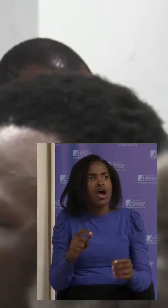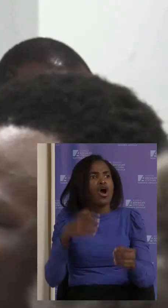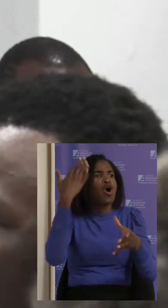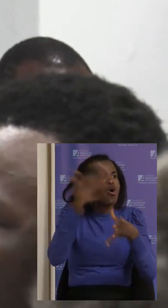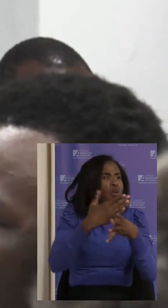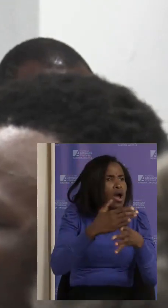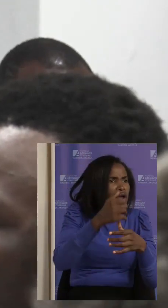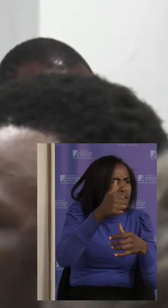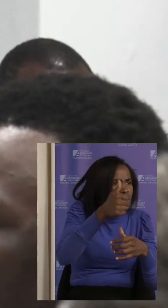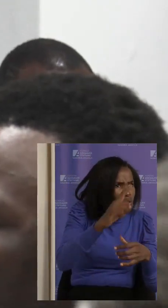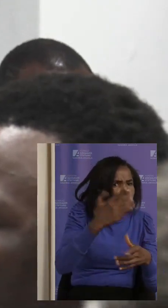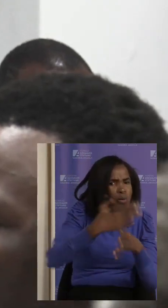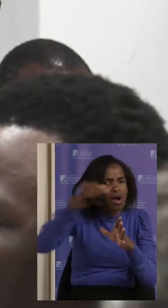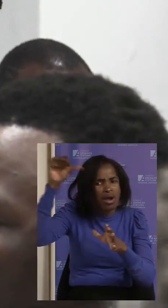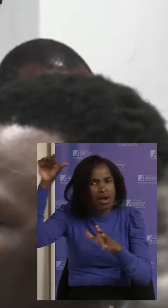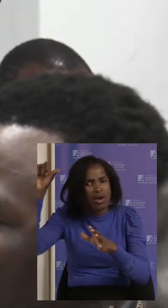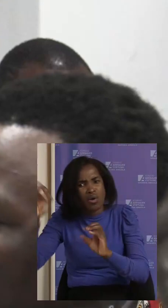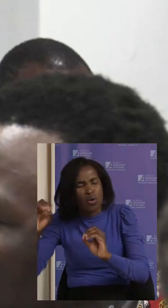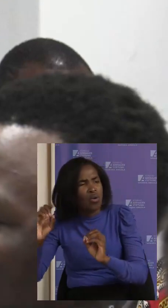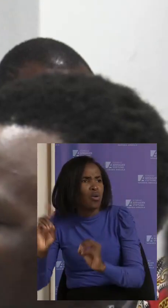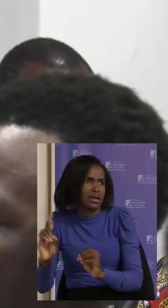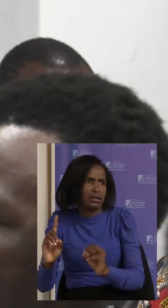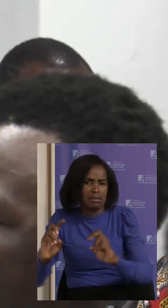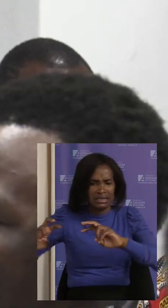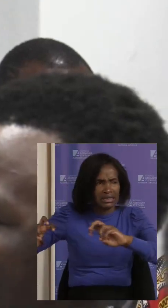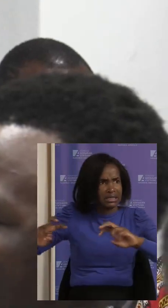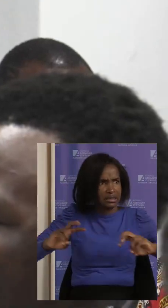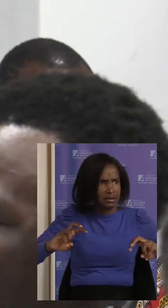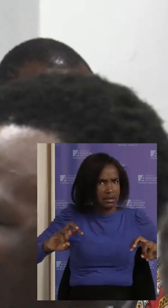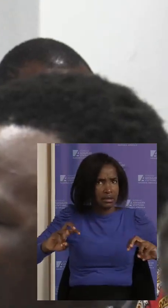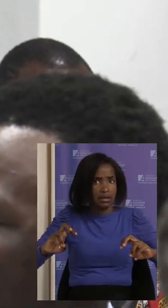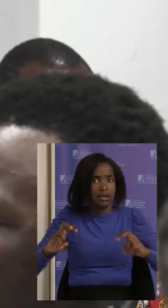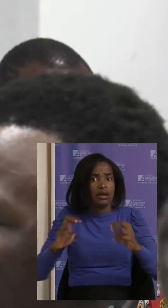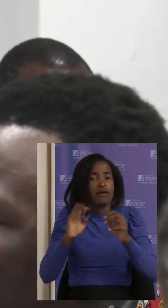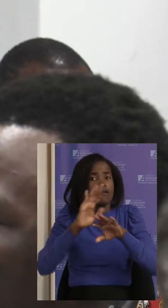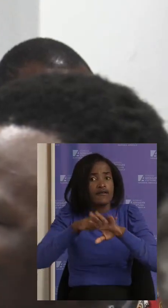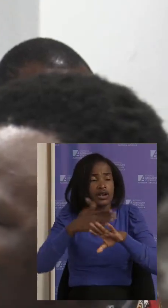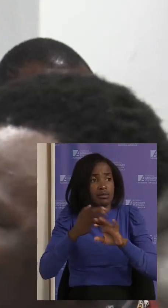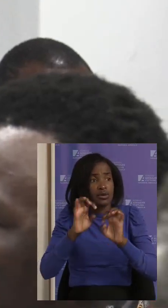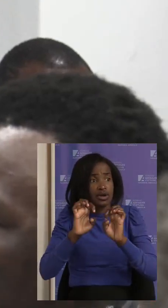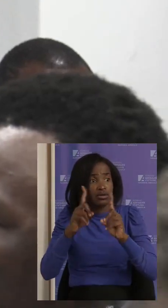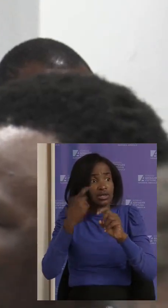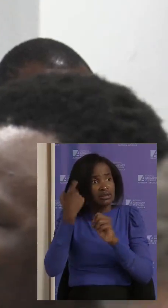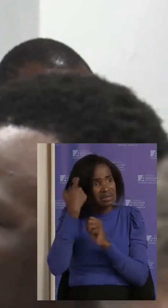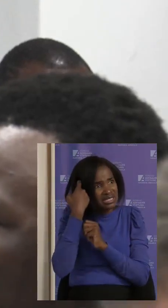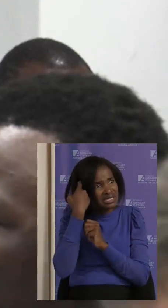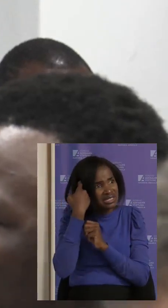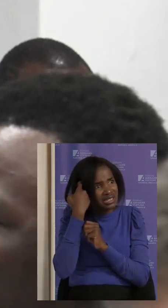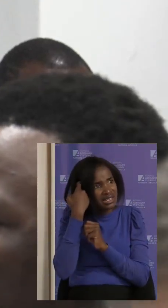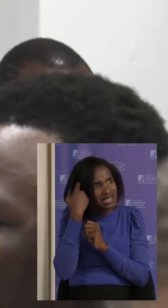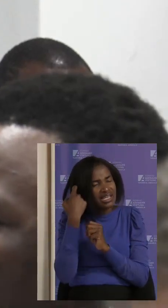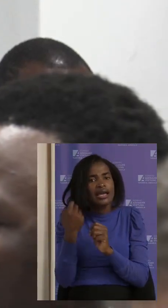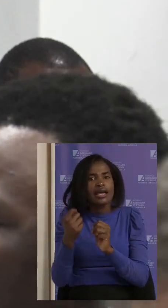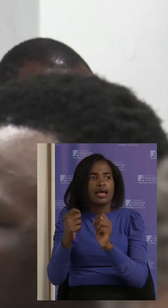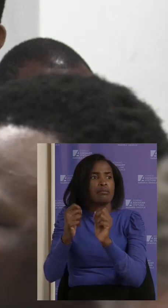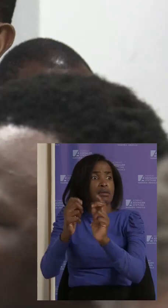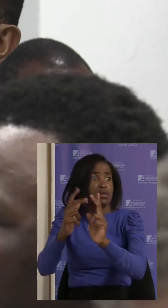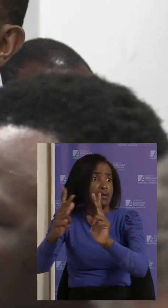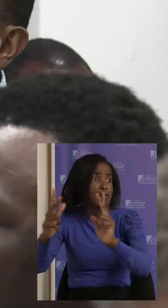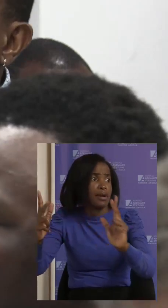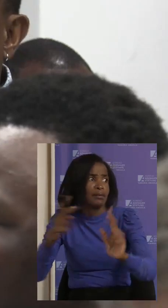of education and knowing what happens internally from the education ministry's performance, is the public expecting